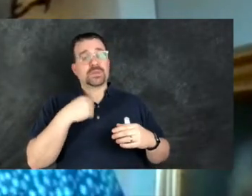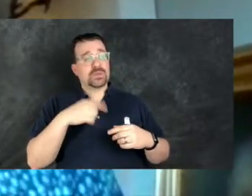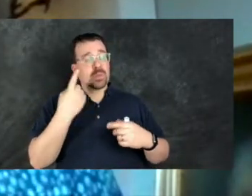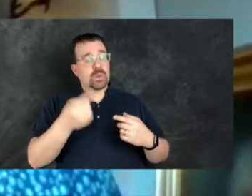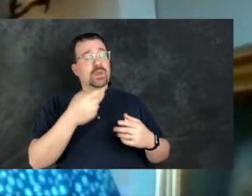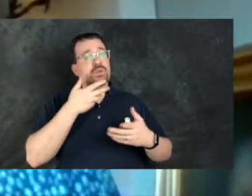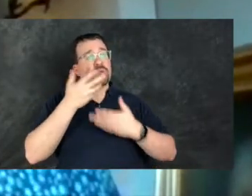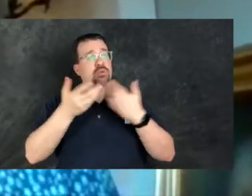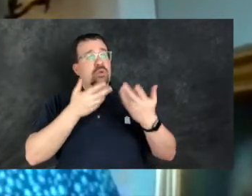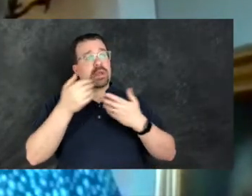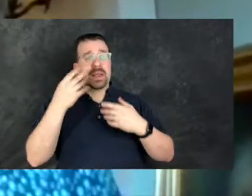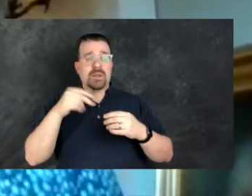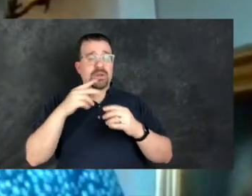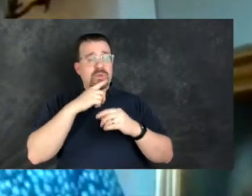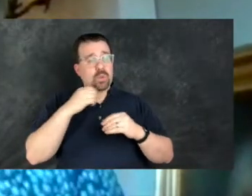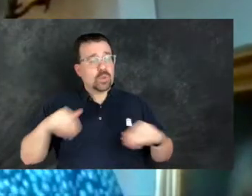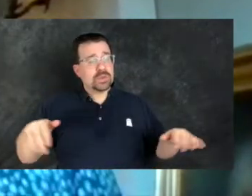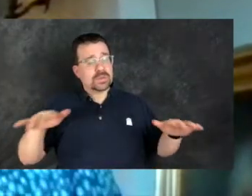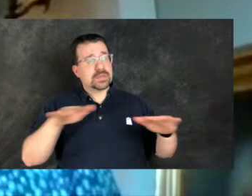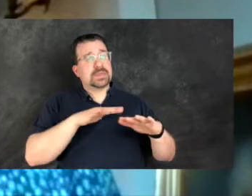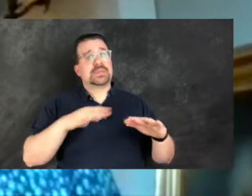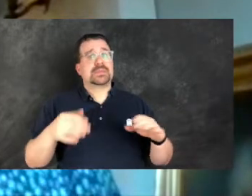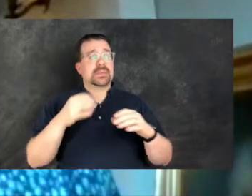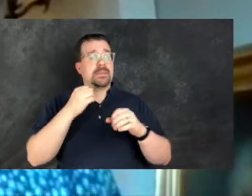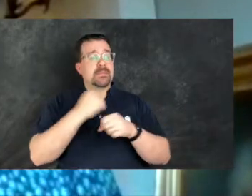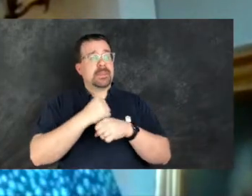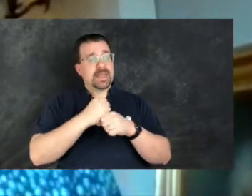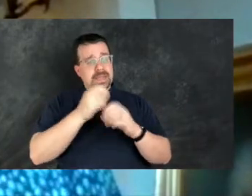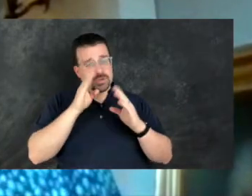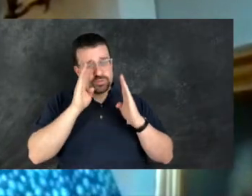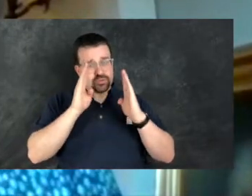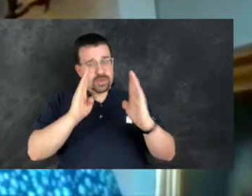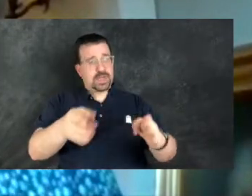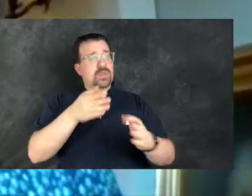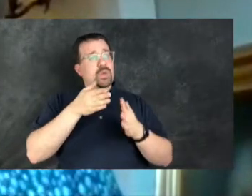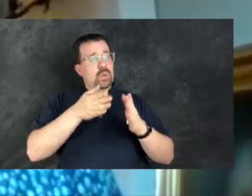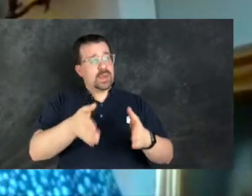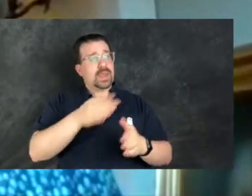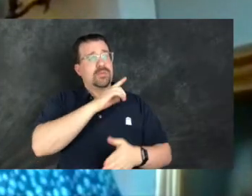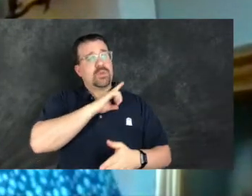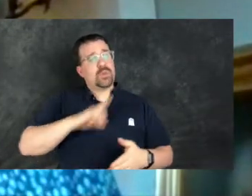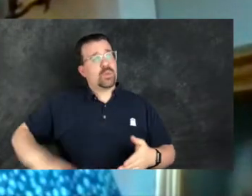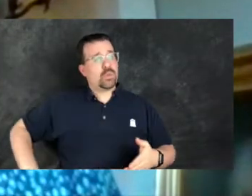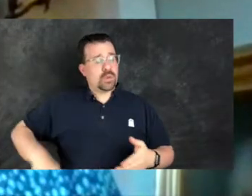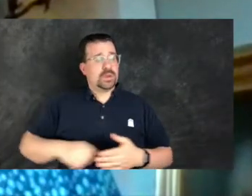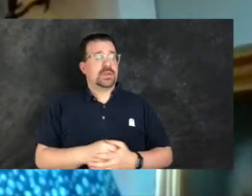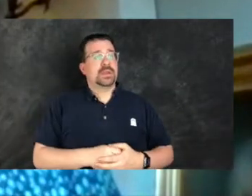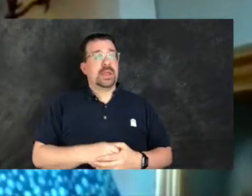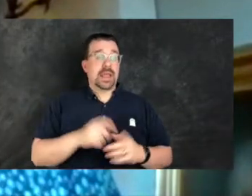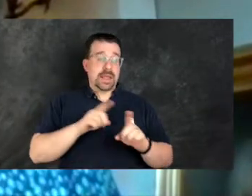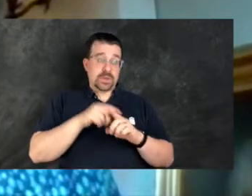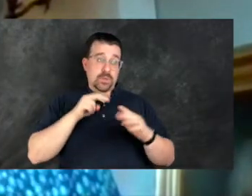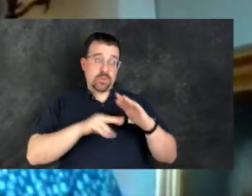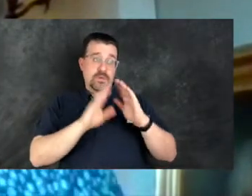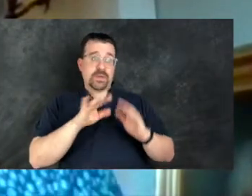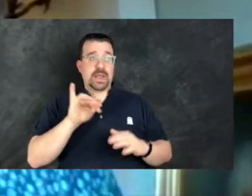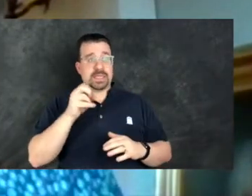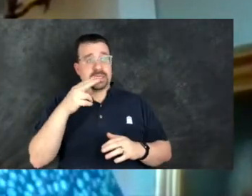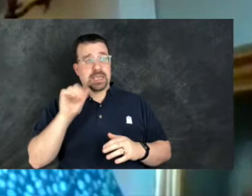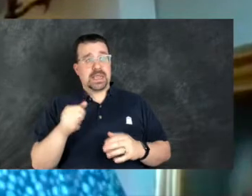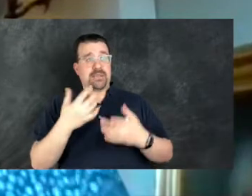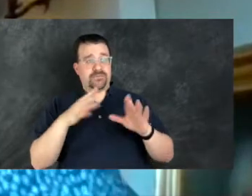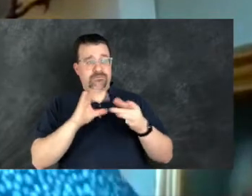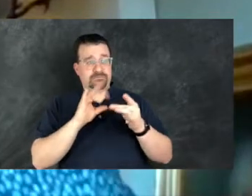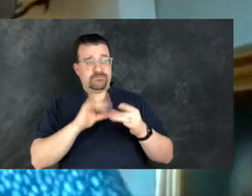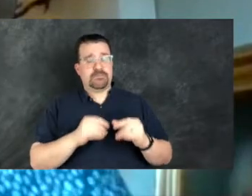crying out in the wilderness, 'Make straight the way of the Lord,' as the prophet Isaiah said."